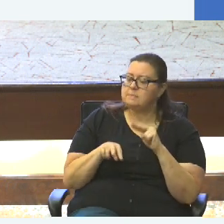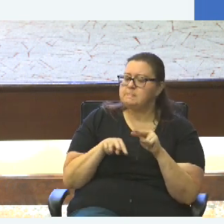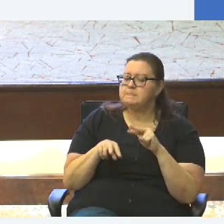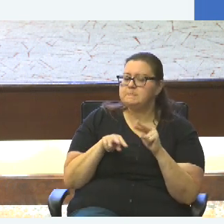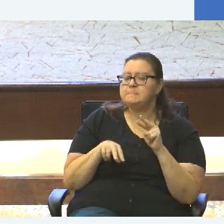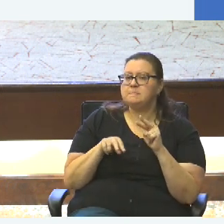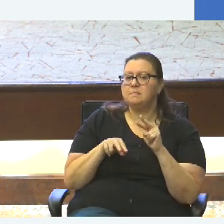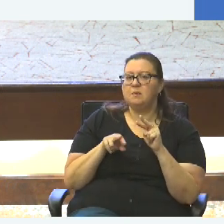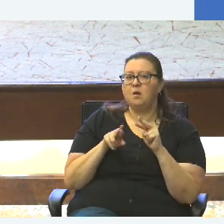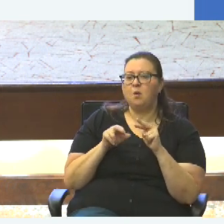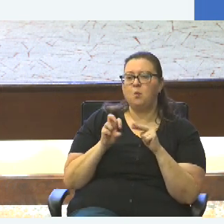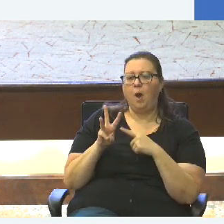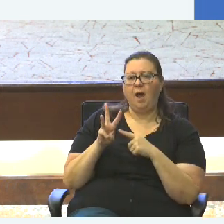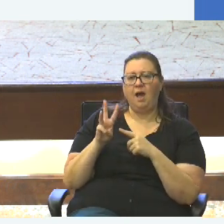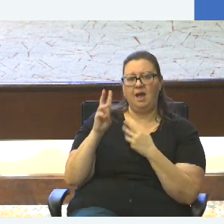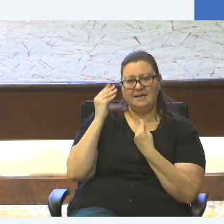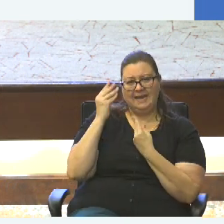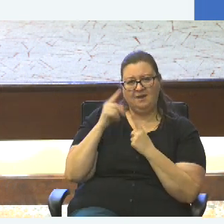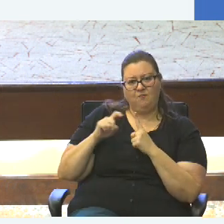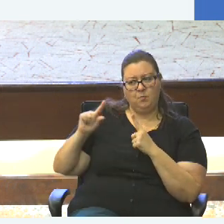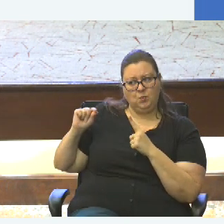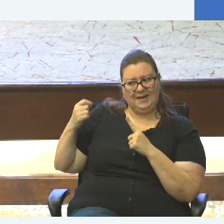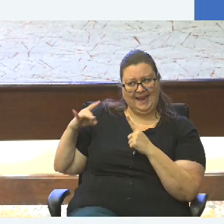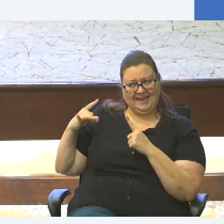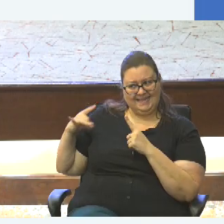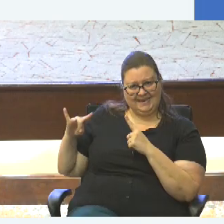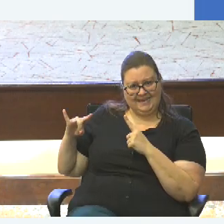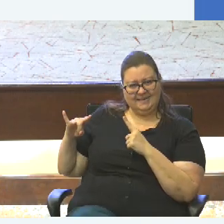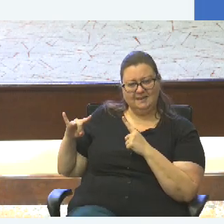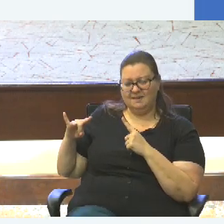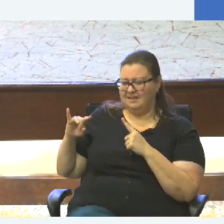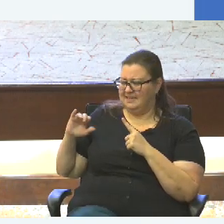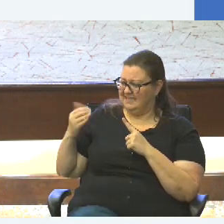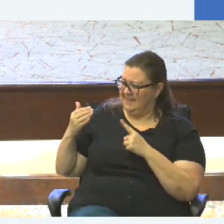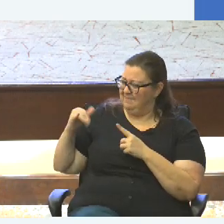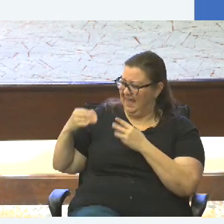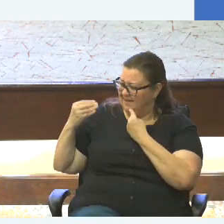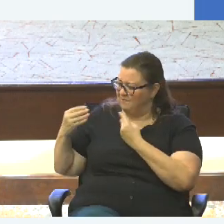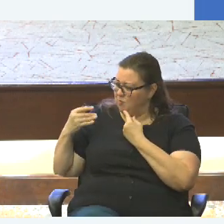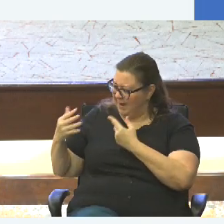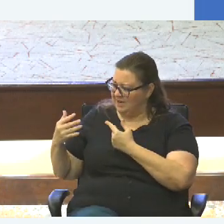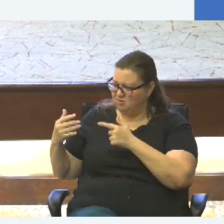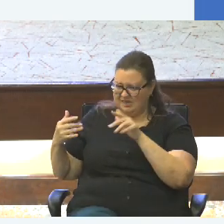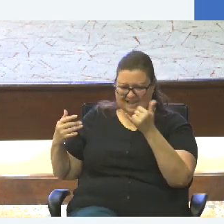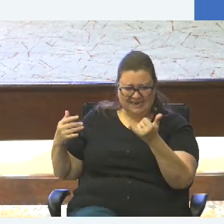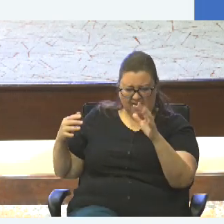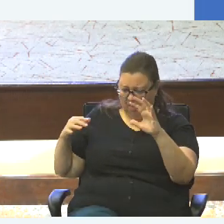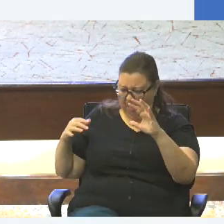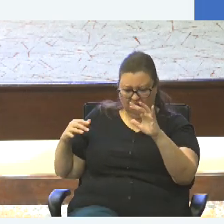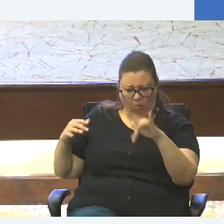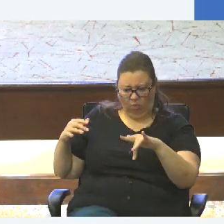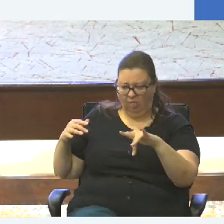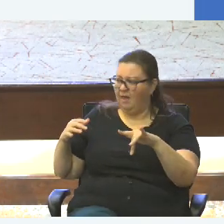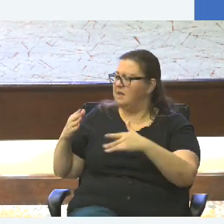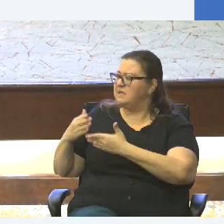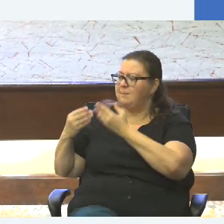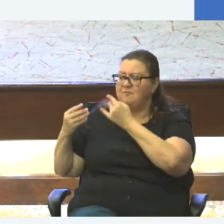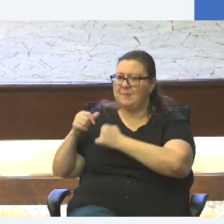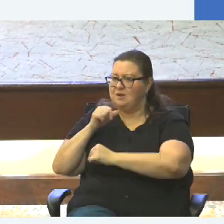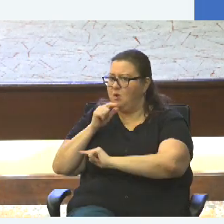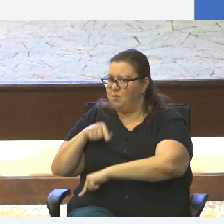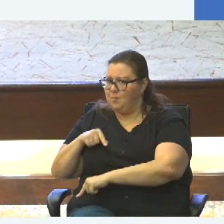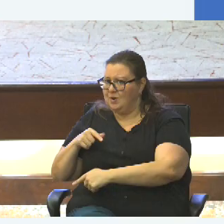raw data from the 2018 study, there were very apparent holes in that data where some information was not simply reported for